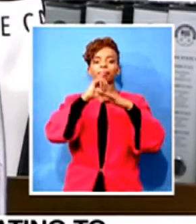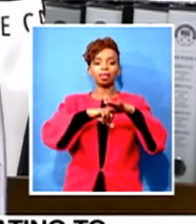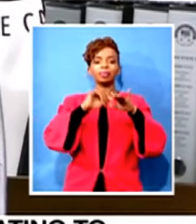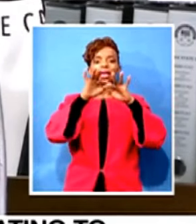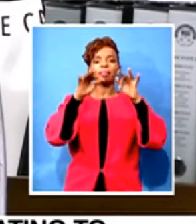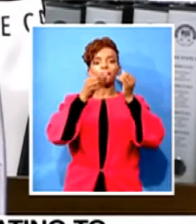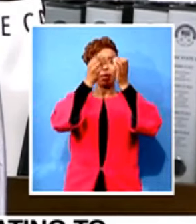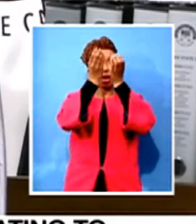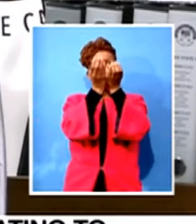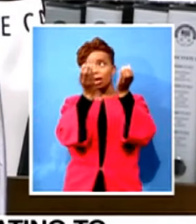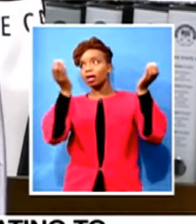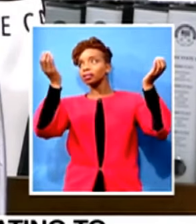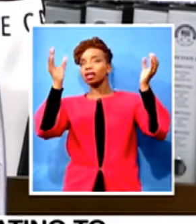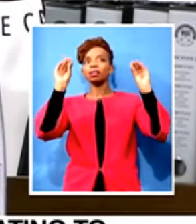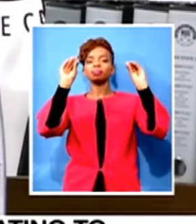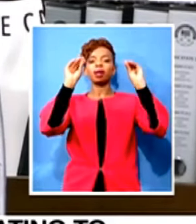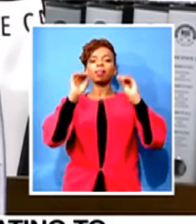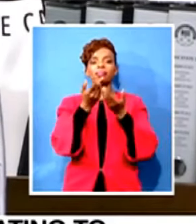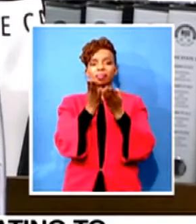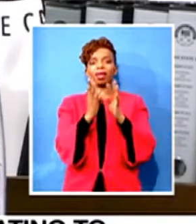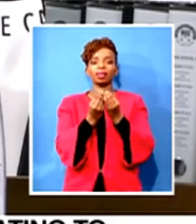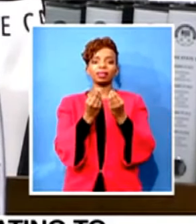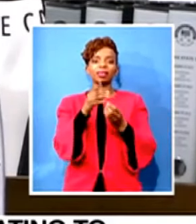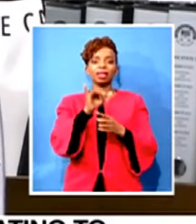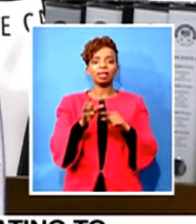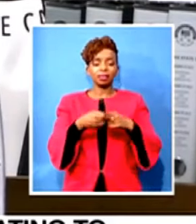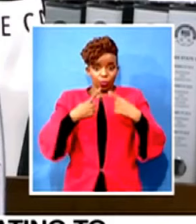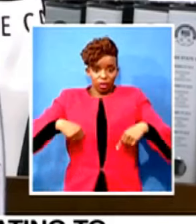we even encourage them to say, if you can, go inside the yard,